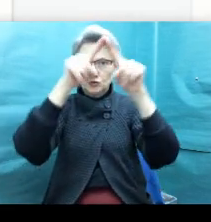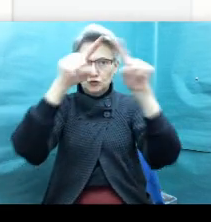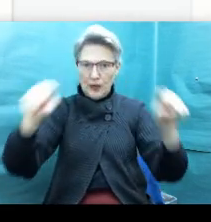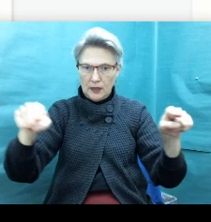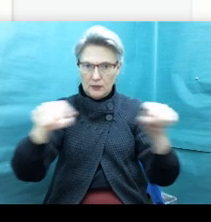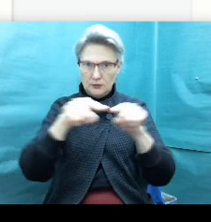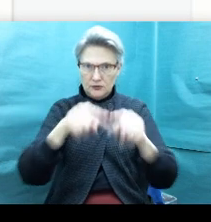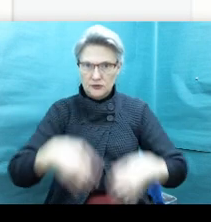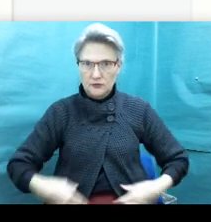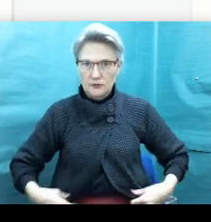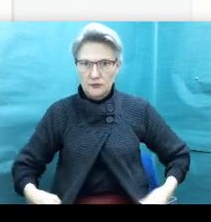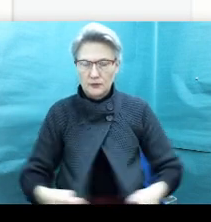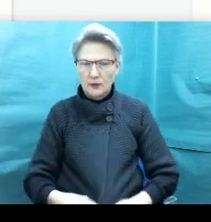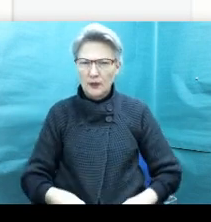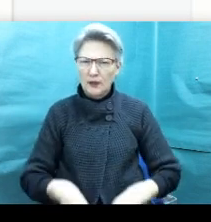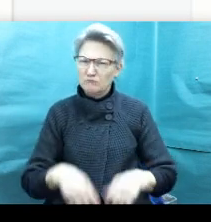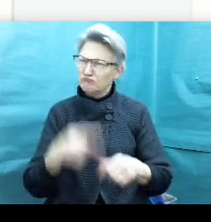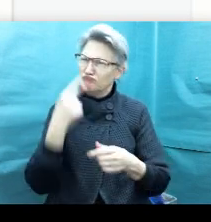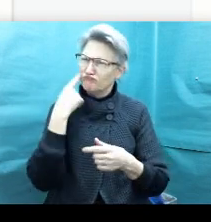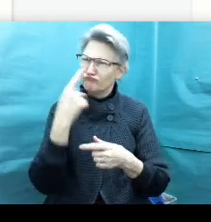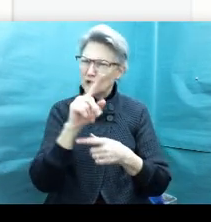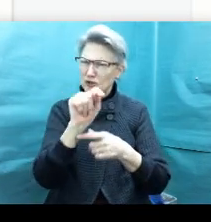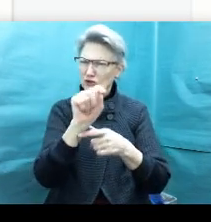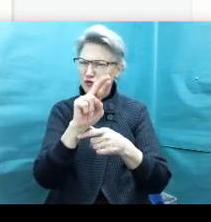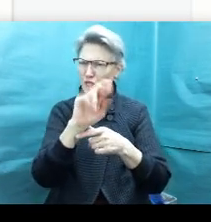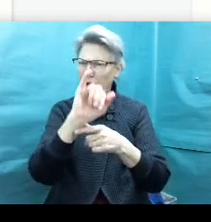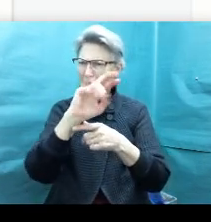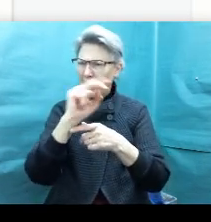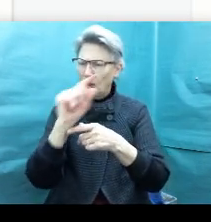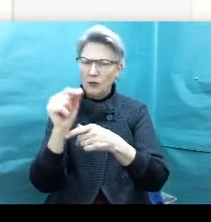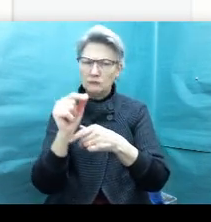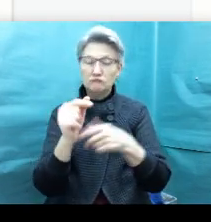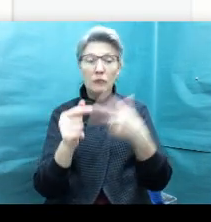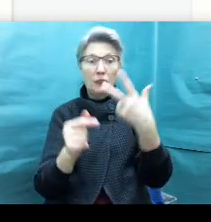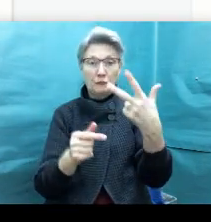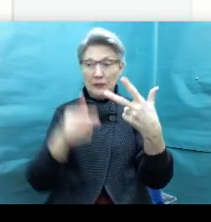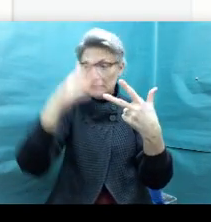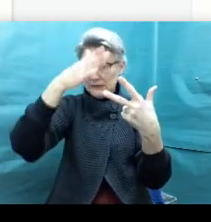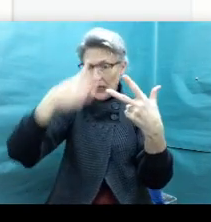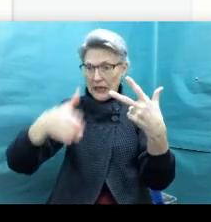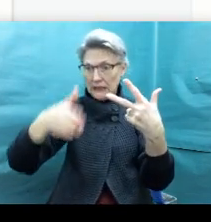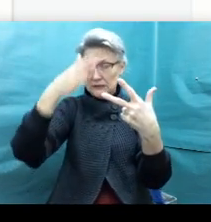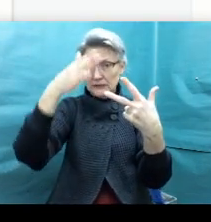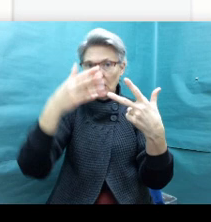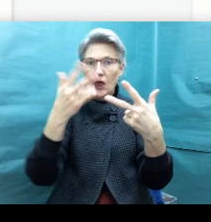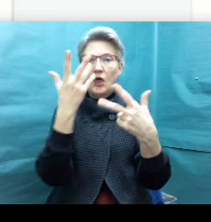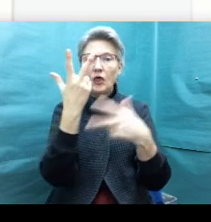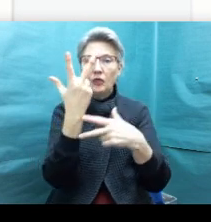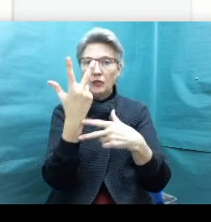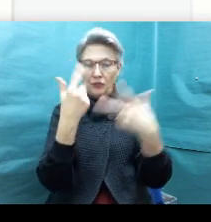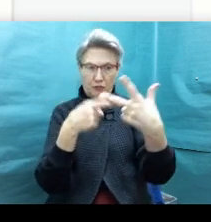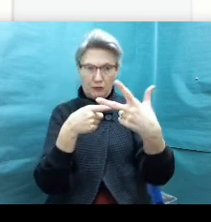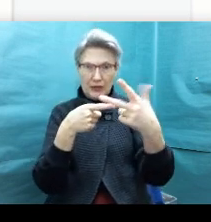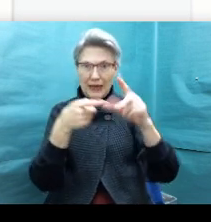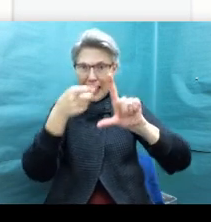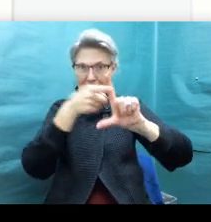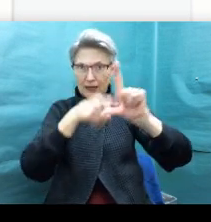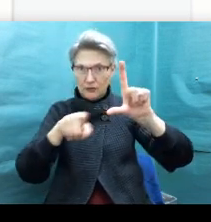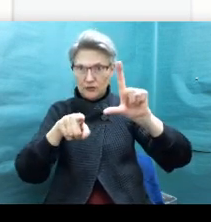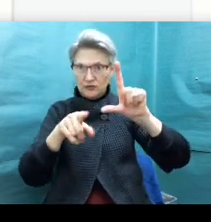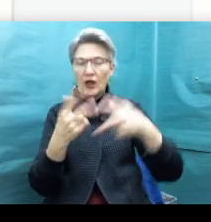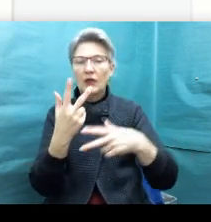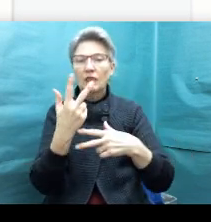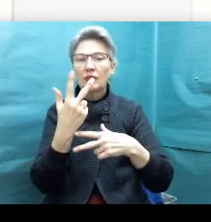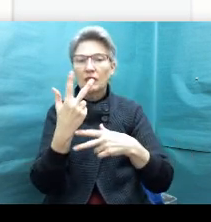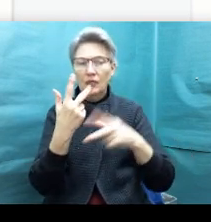picturing something with 3 sides, 3 angles, and 3 vertices. Vertices, that's plural